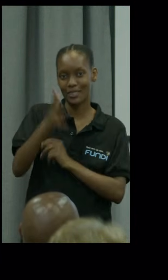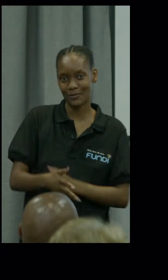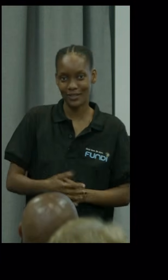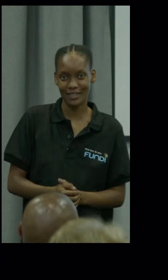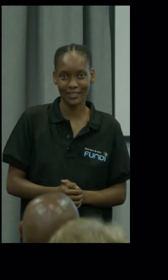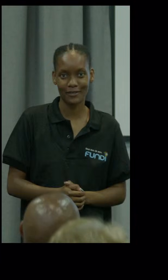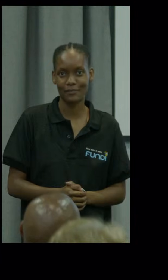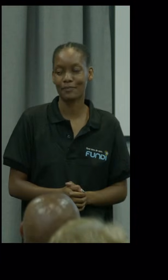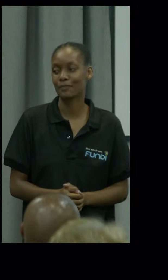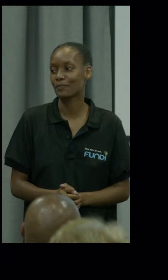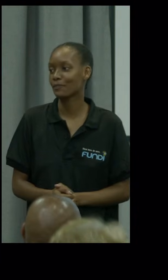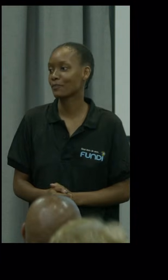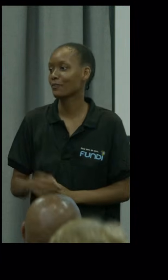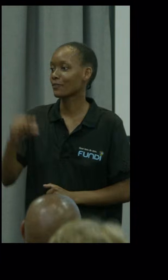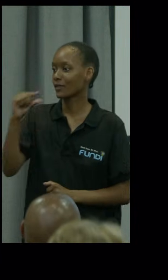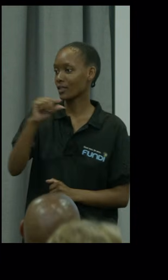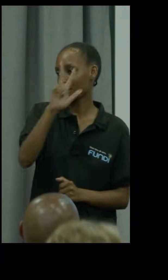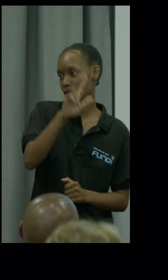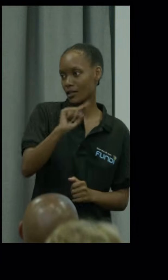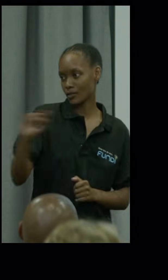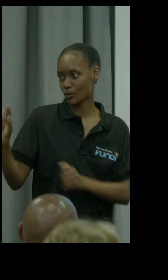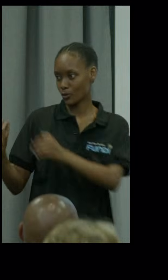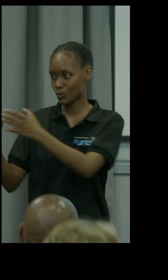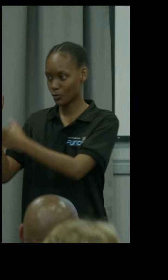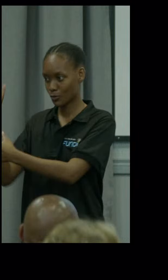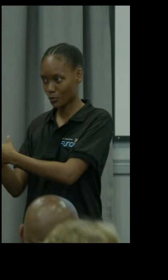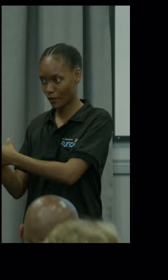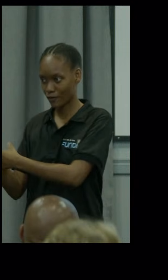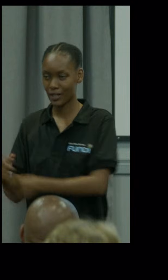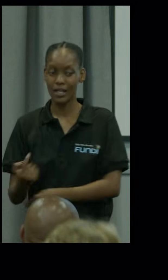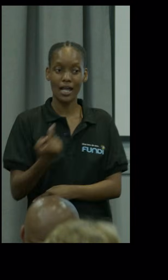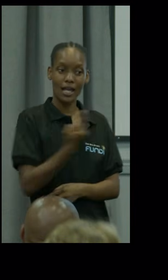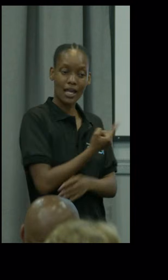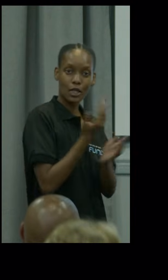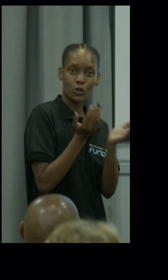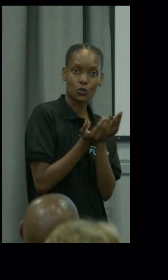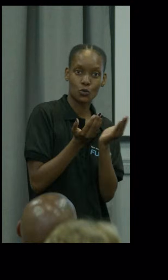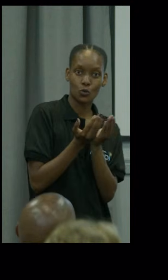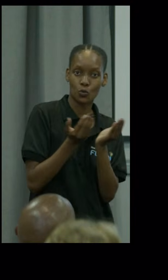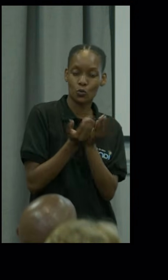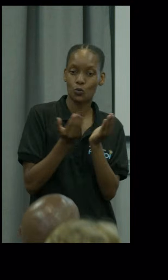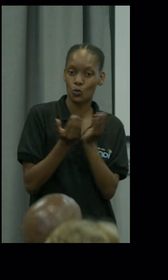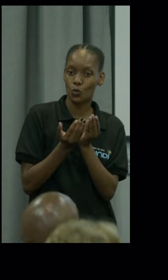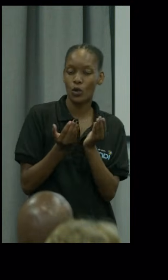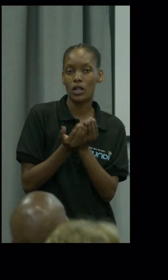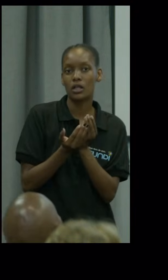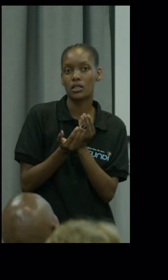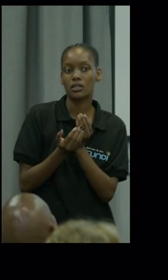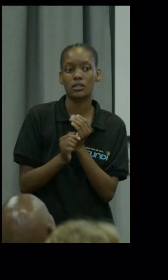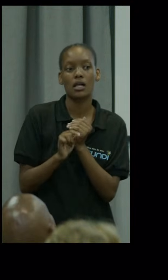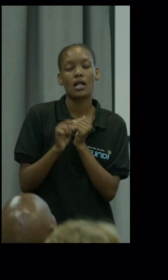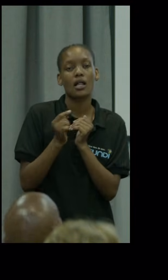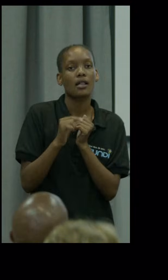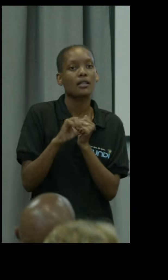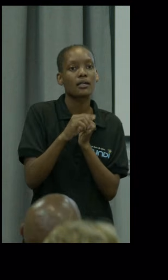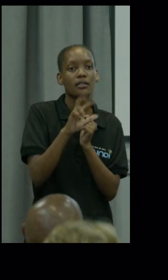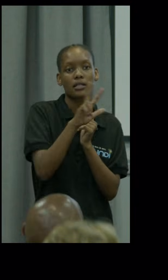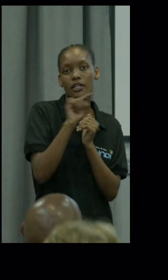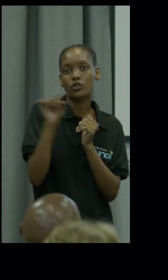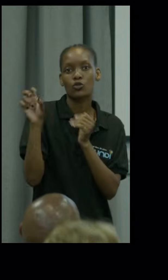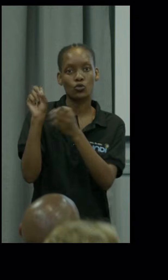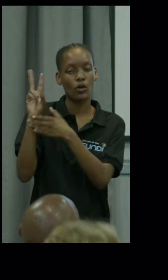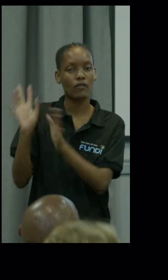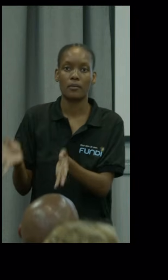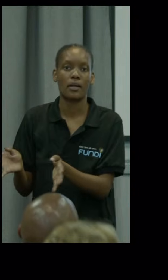So here we get to grades 8 to 12. Here I'm including only schools that have any learners in that range, 8 to 12. So I'm